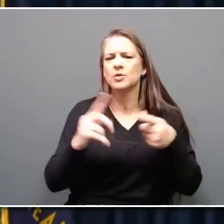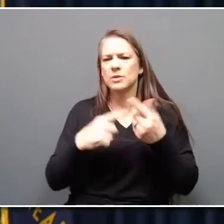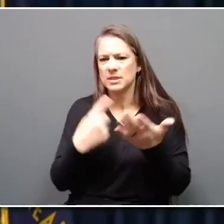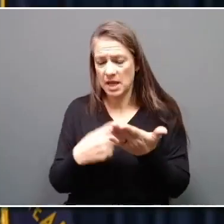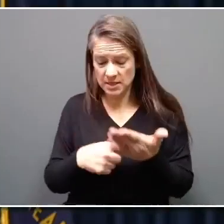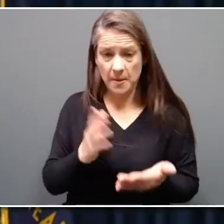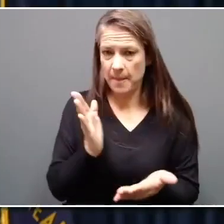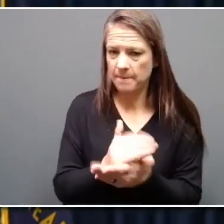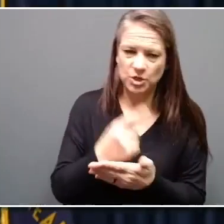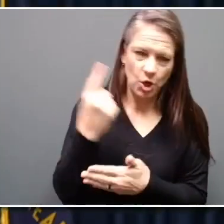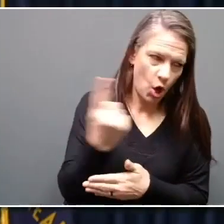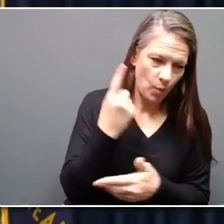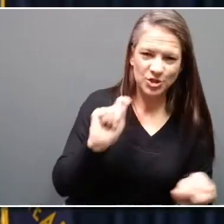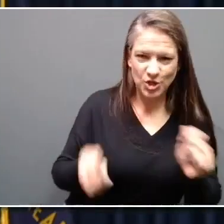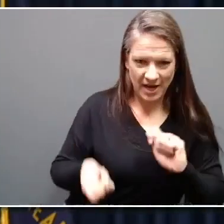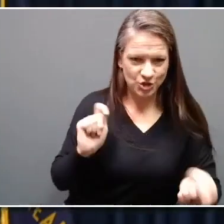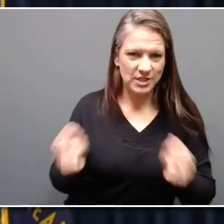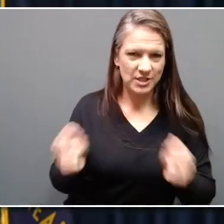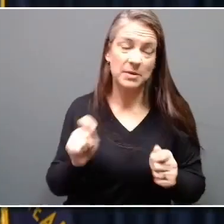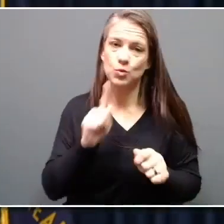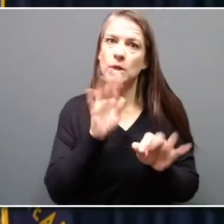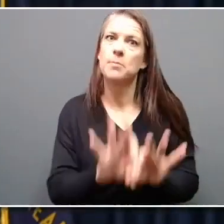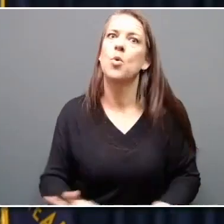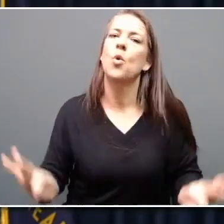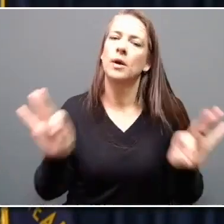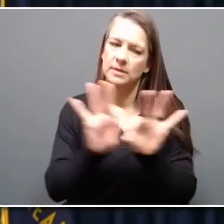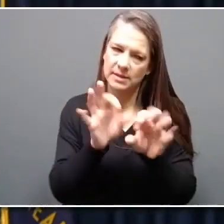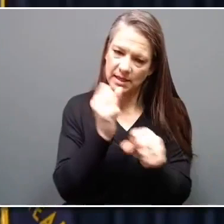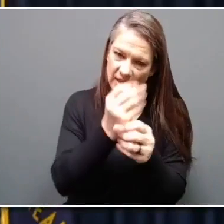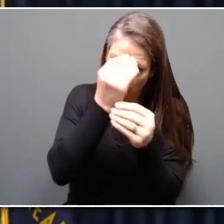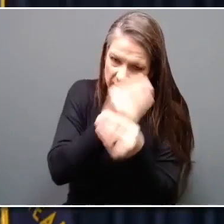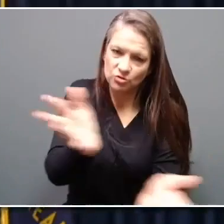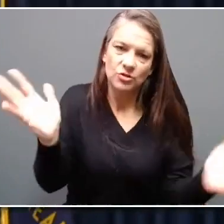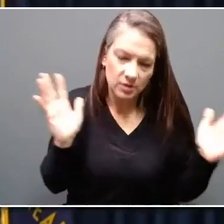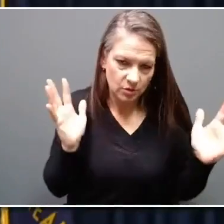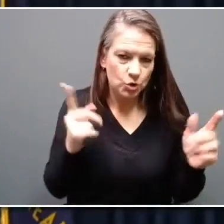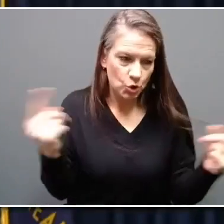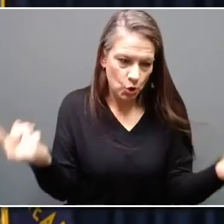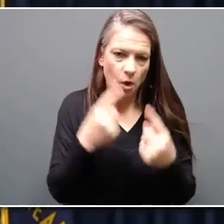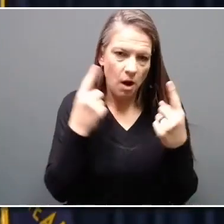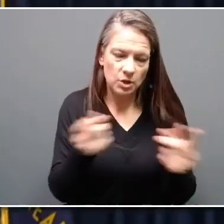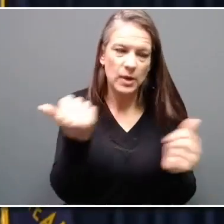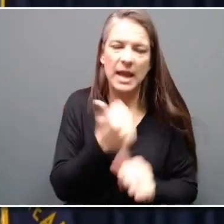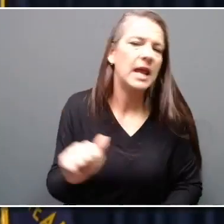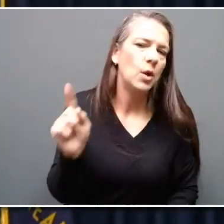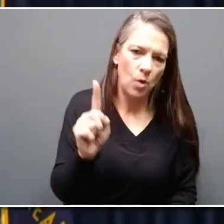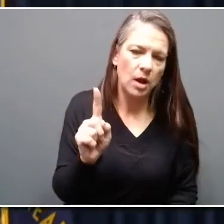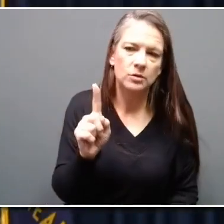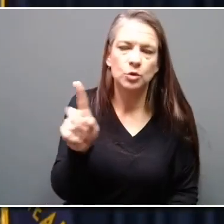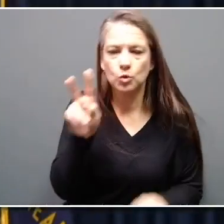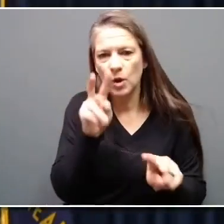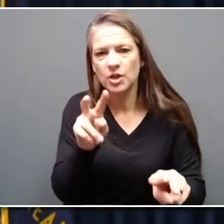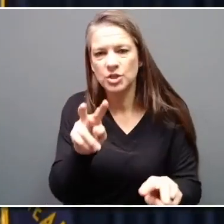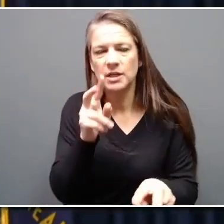always changes a lot, but it's really important to get the information to you all, the press, and to anybody who's watching and keeping score at